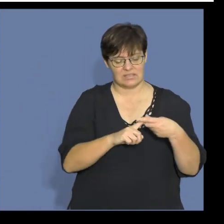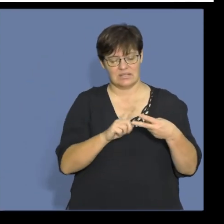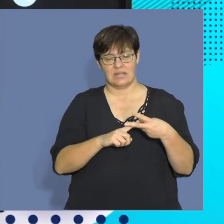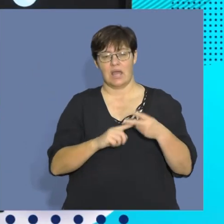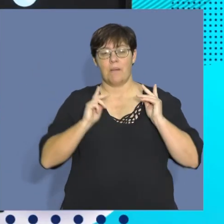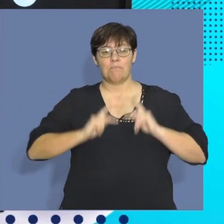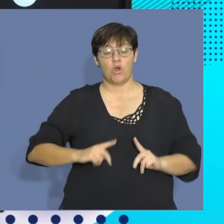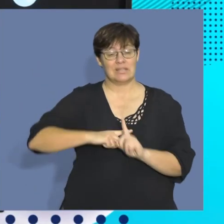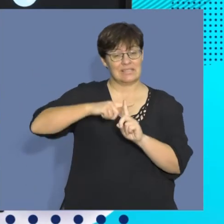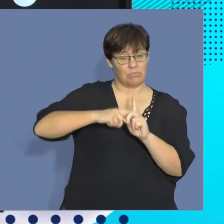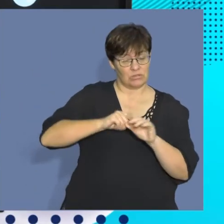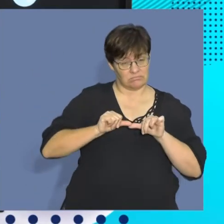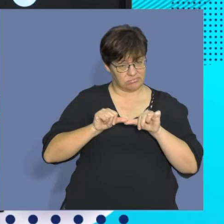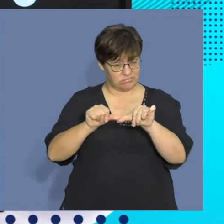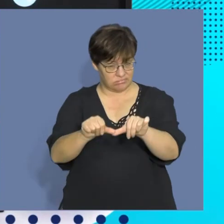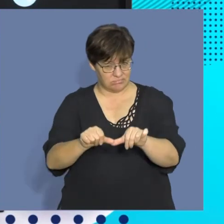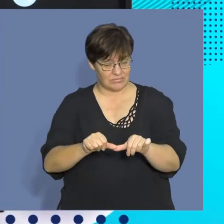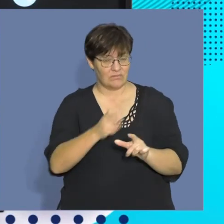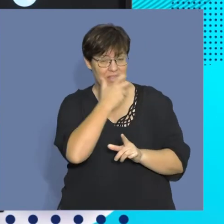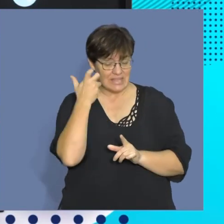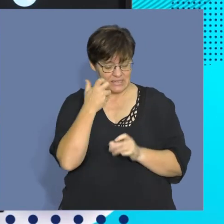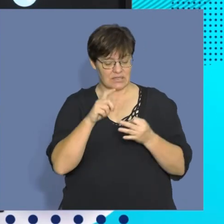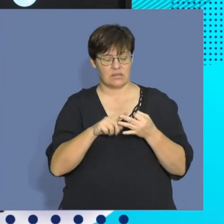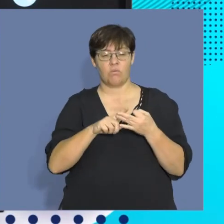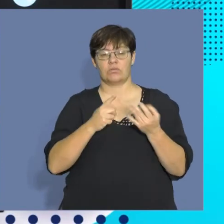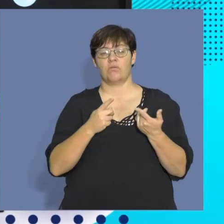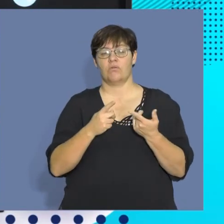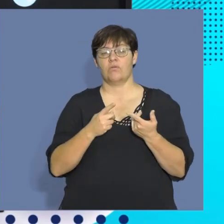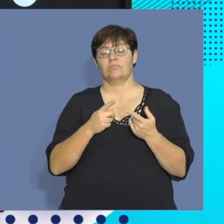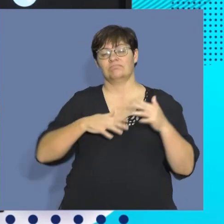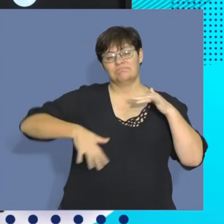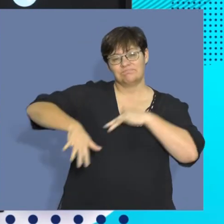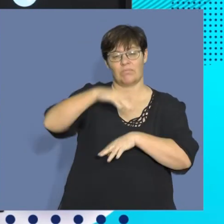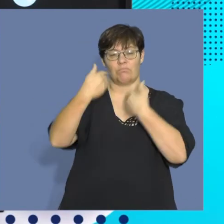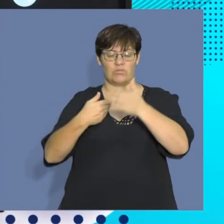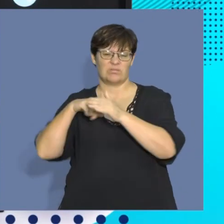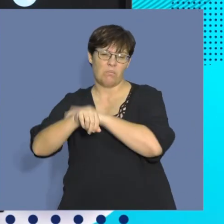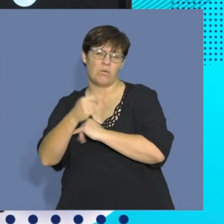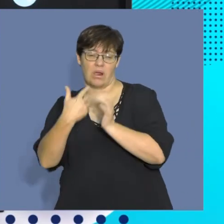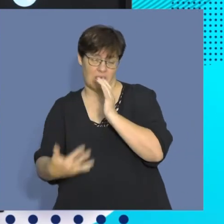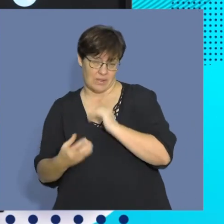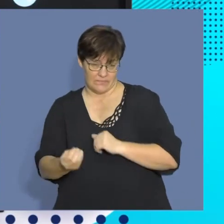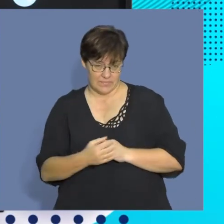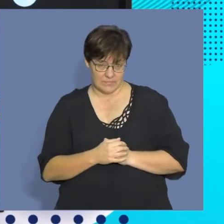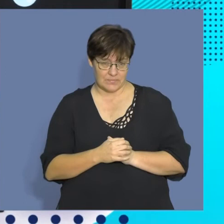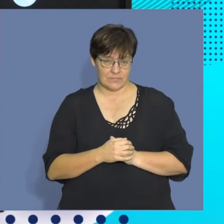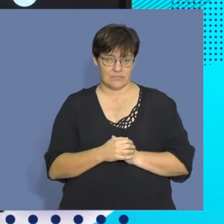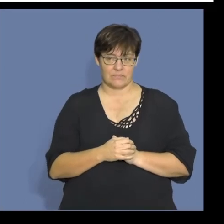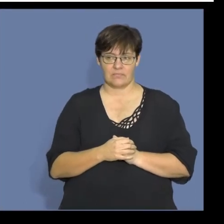products, heat in maintaining body temperature to the surrounding, as well as in the important physiological processes.